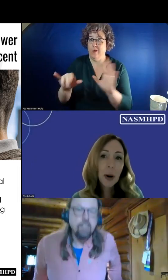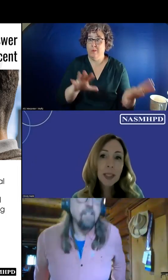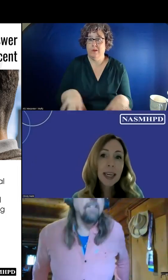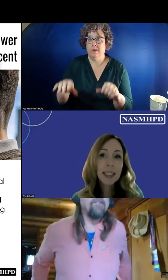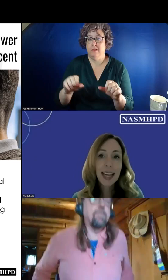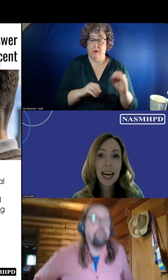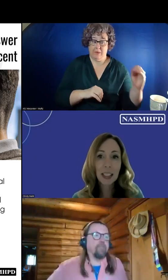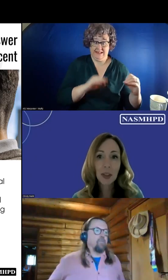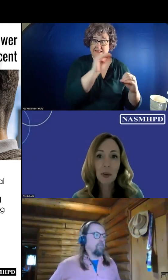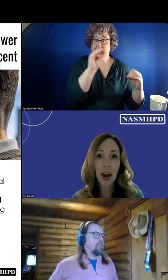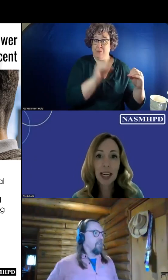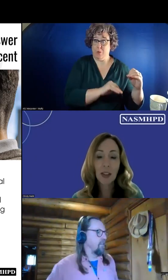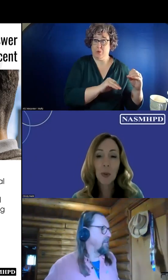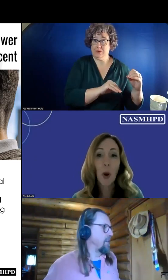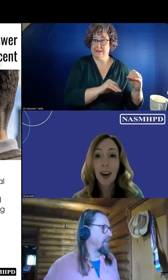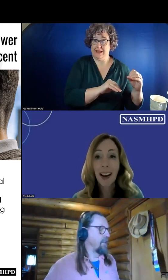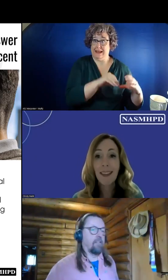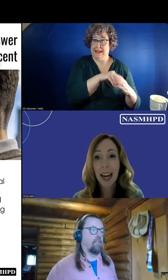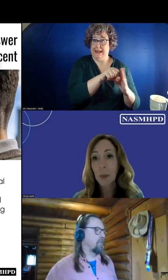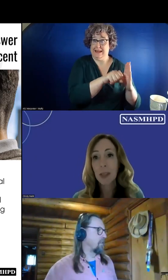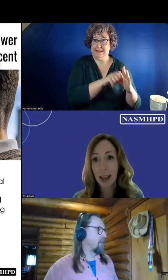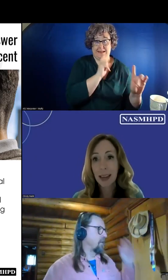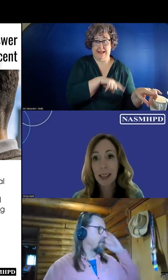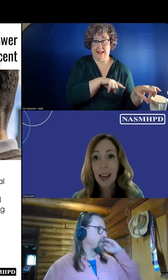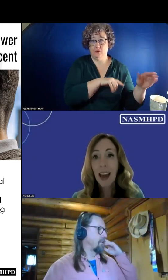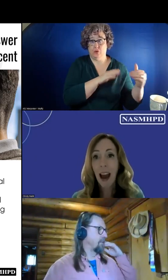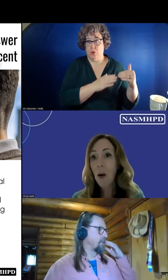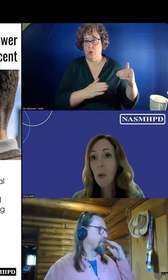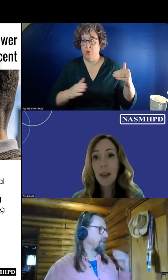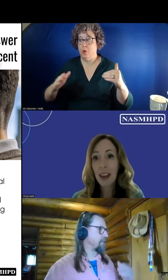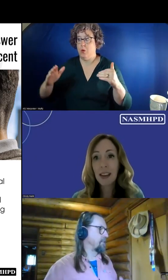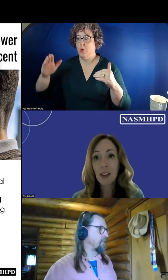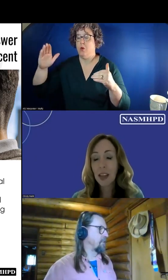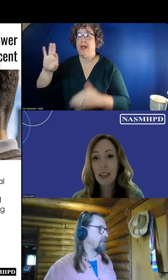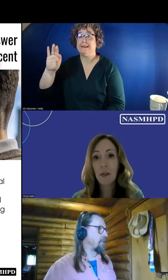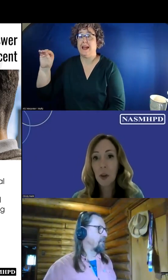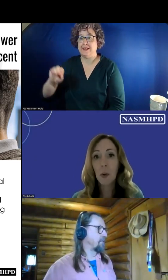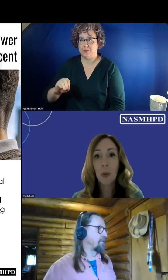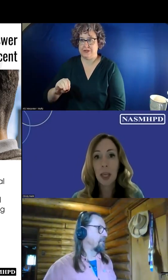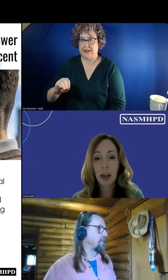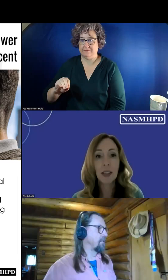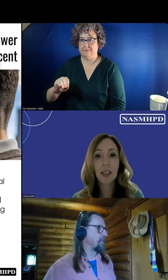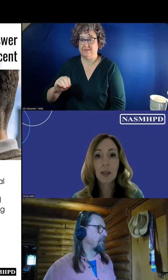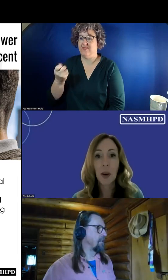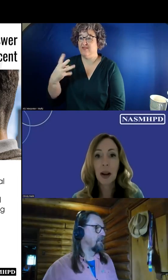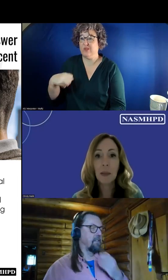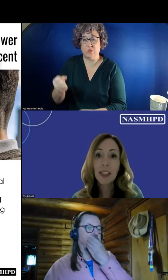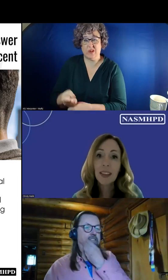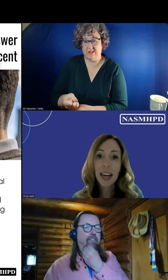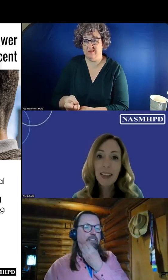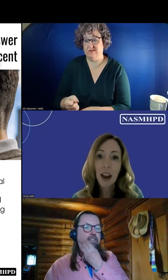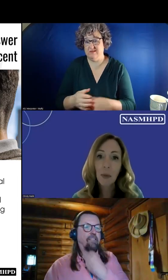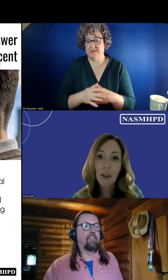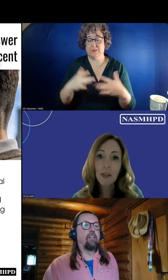a 0% in-state answer rate to over now 90%, all within just a few years. So, and I'm